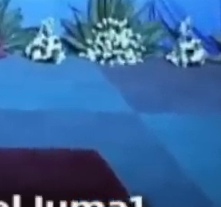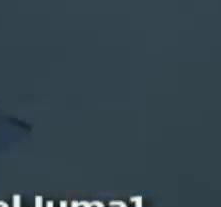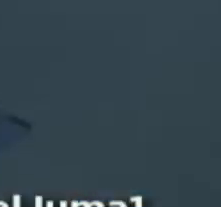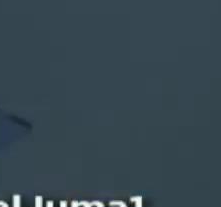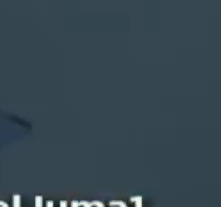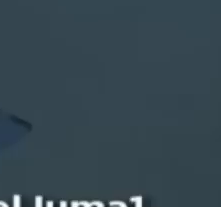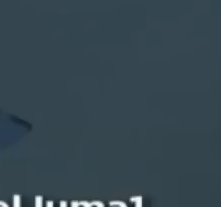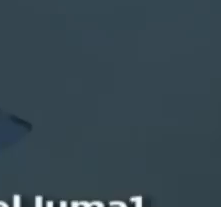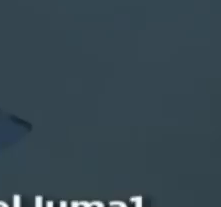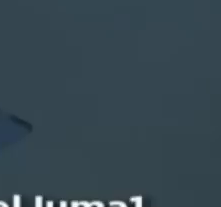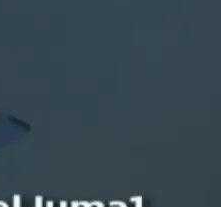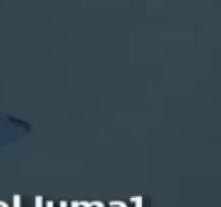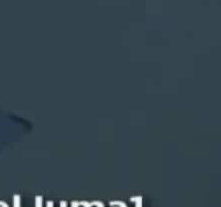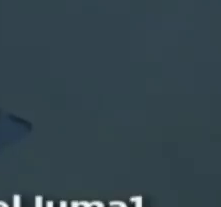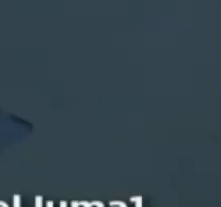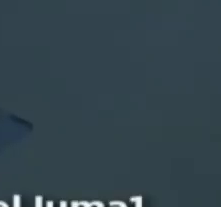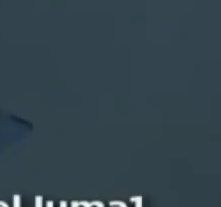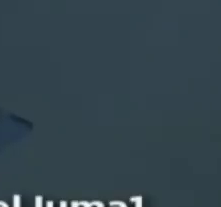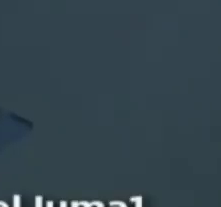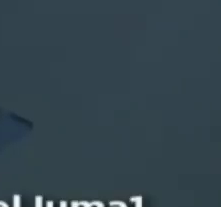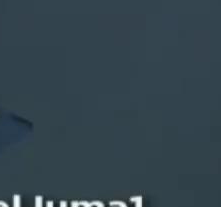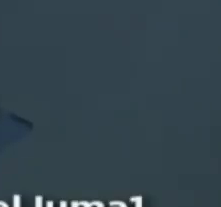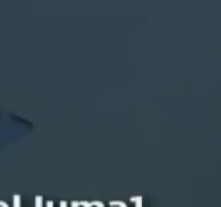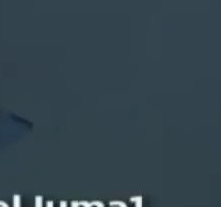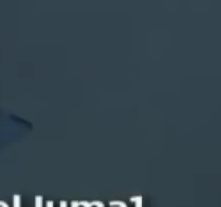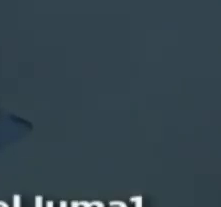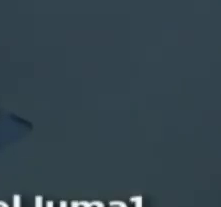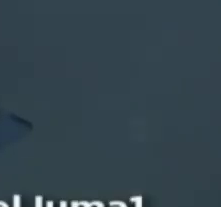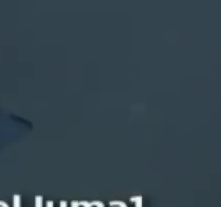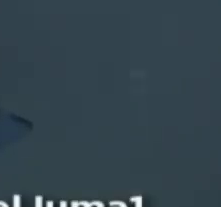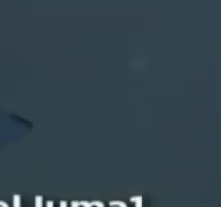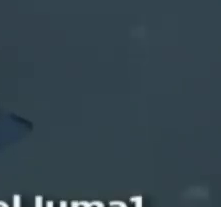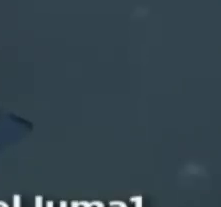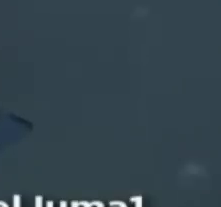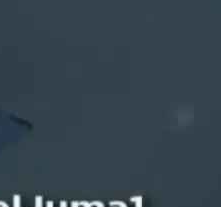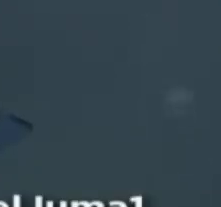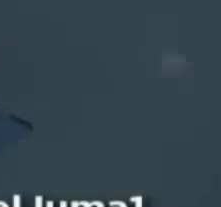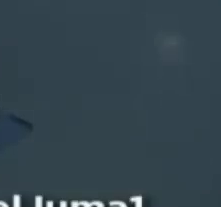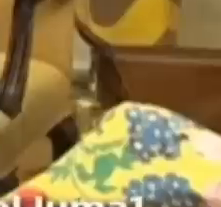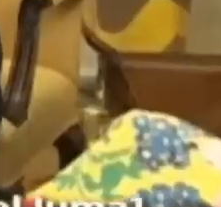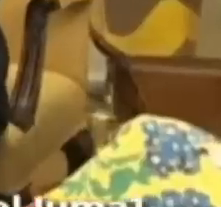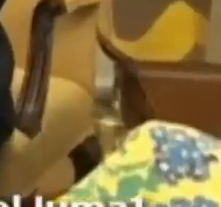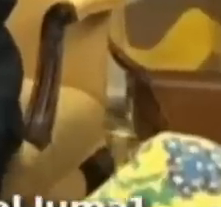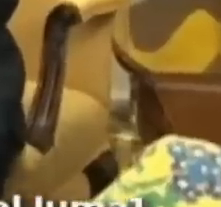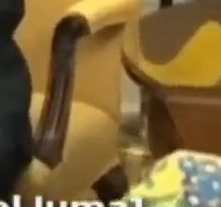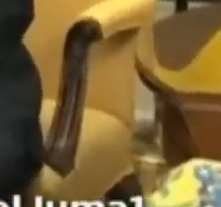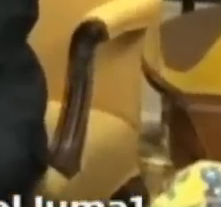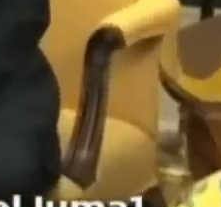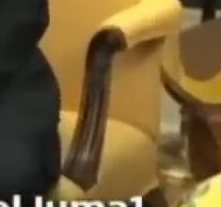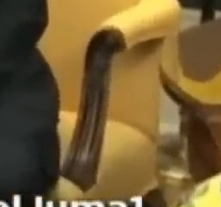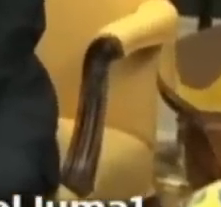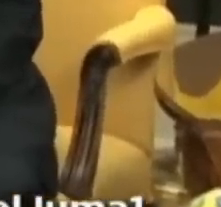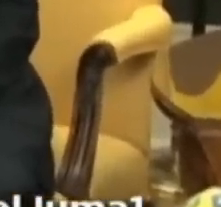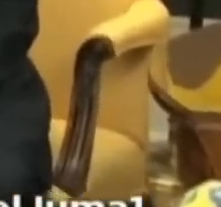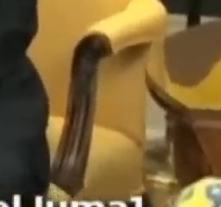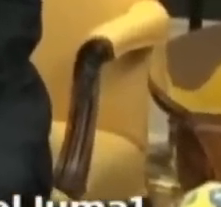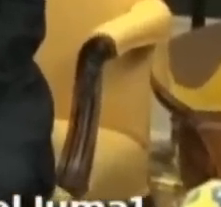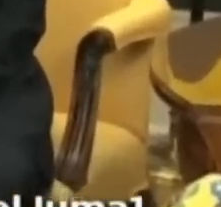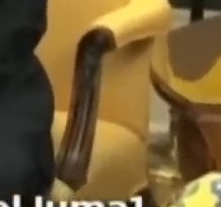Kenya, Uhuru Kenyatta. Kenyatta, where did that come from? Great to have President